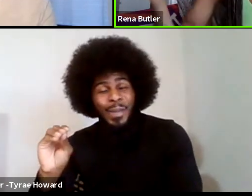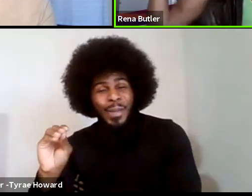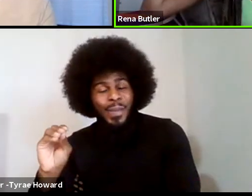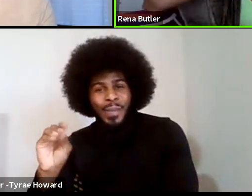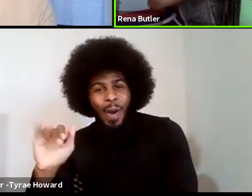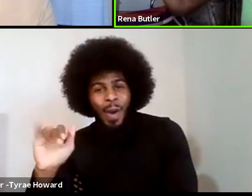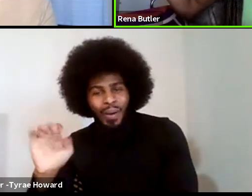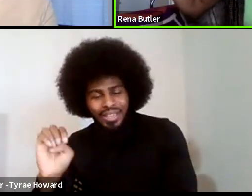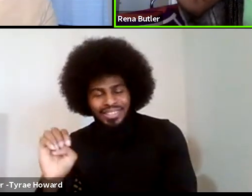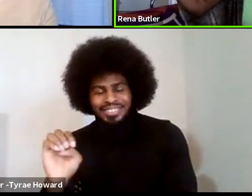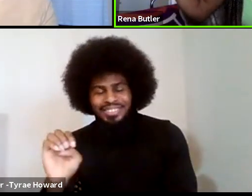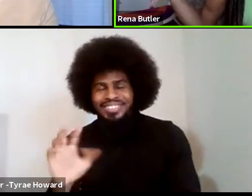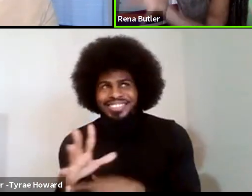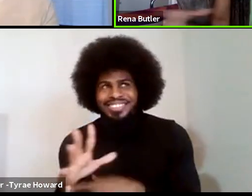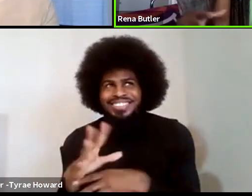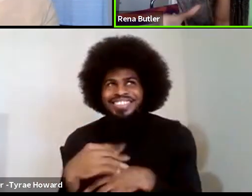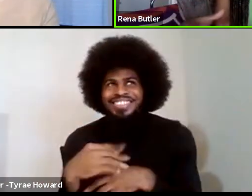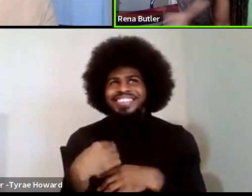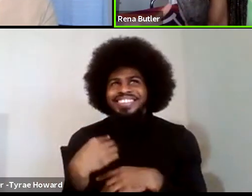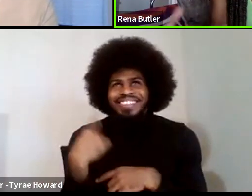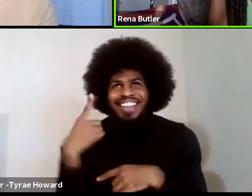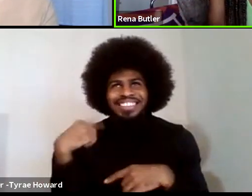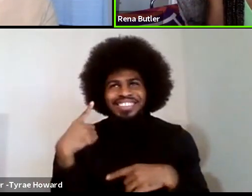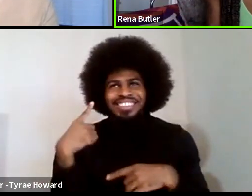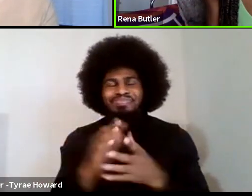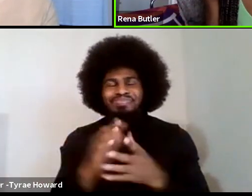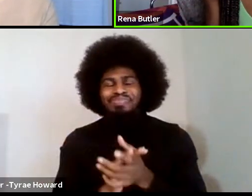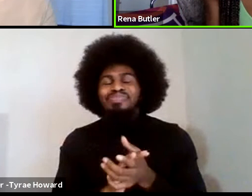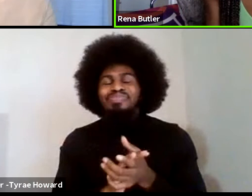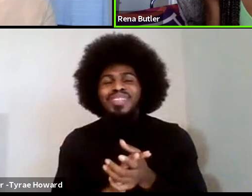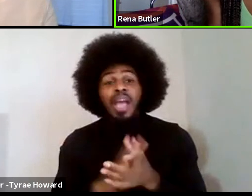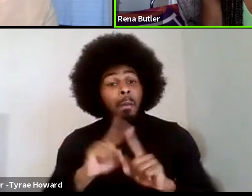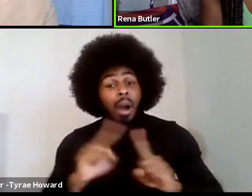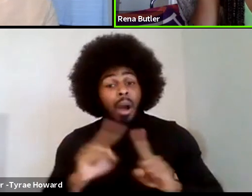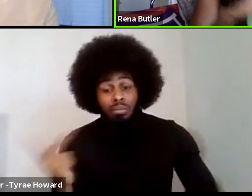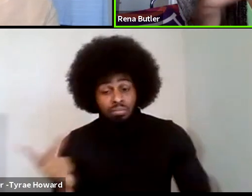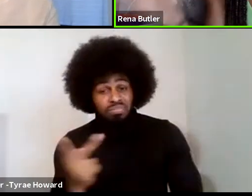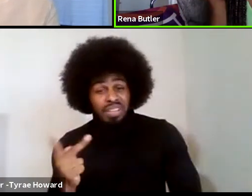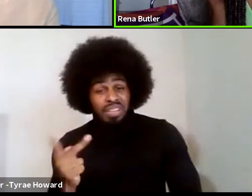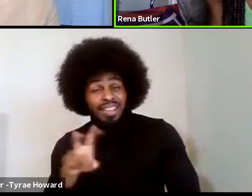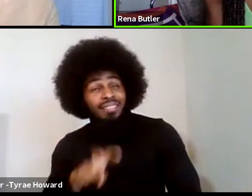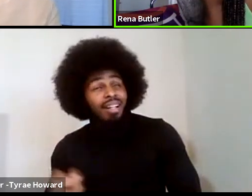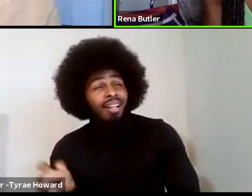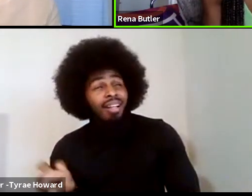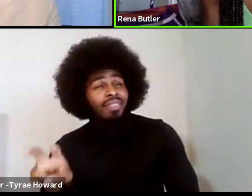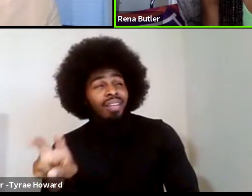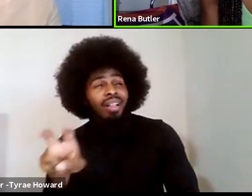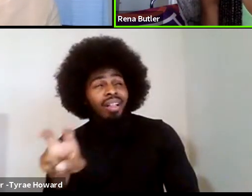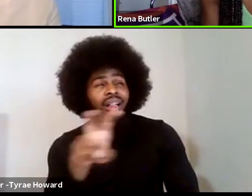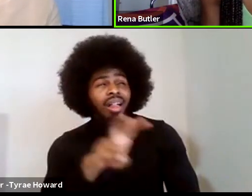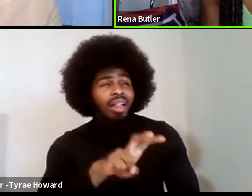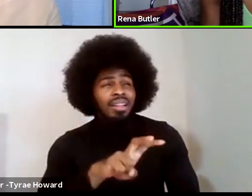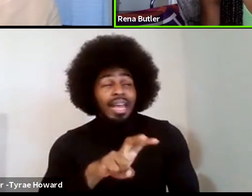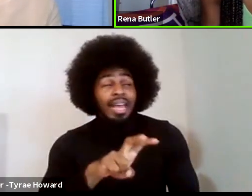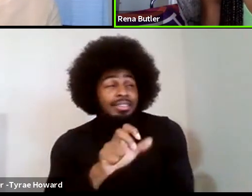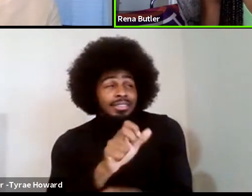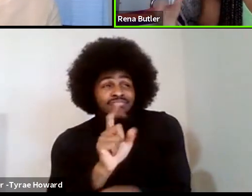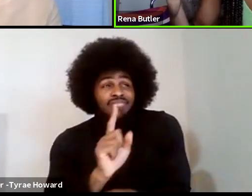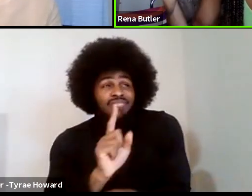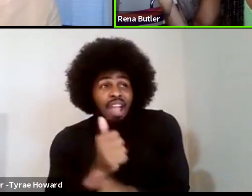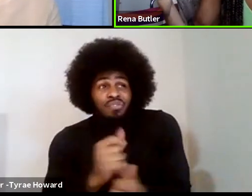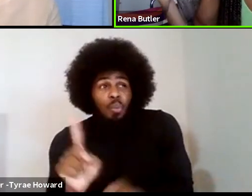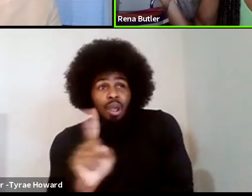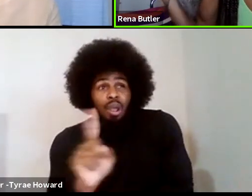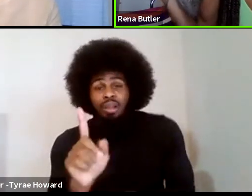And we were standing, and we travel a lot. We backpack kind of all over the globe. And we were standing